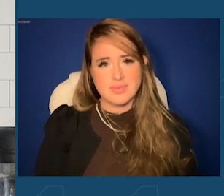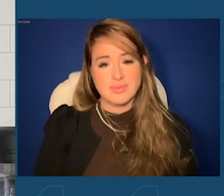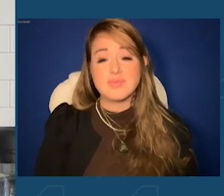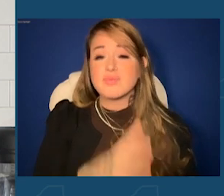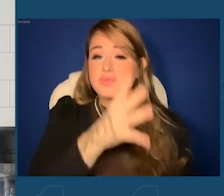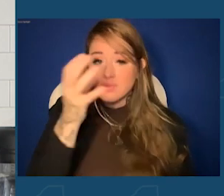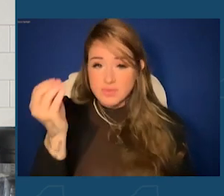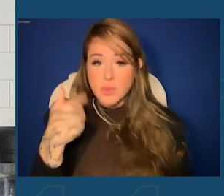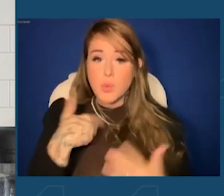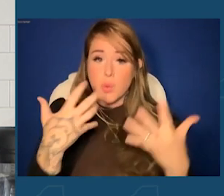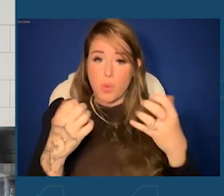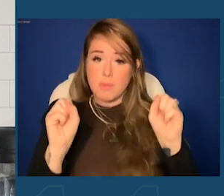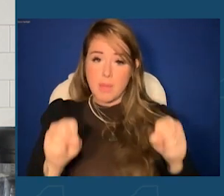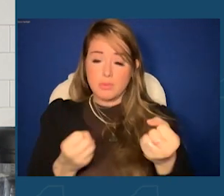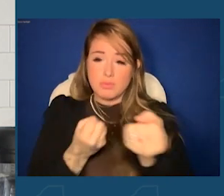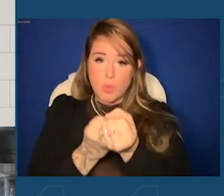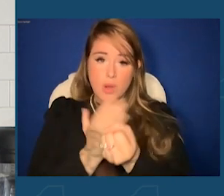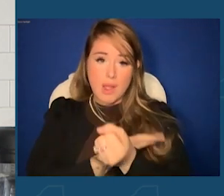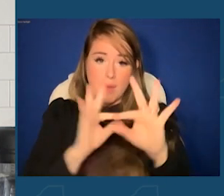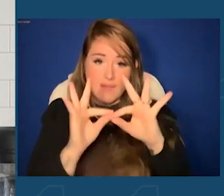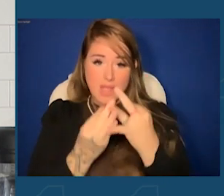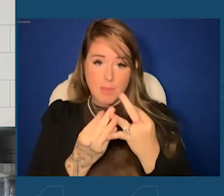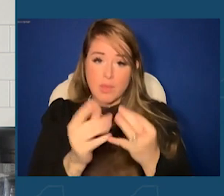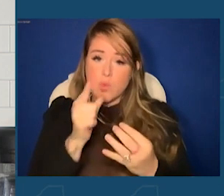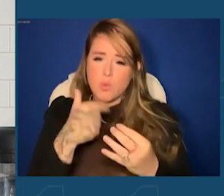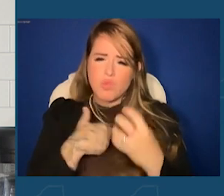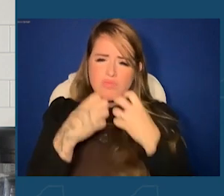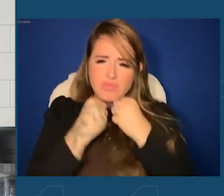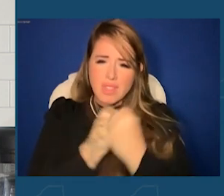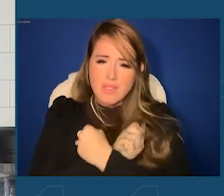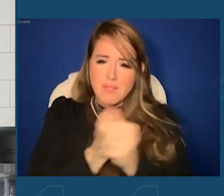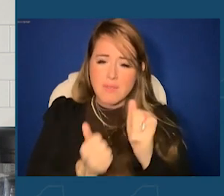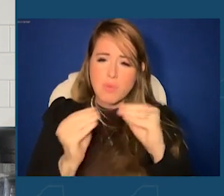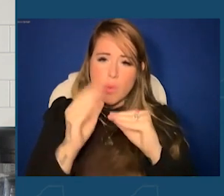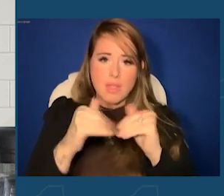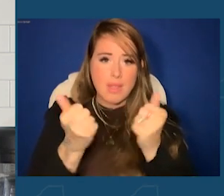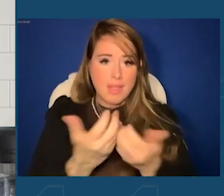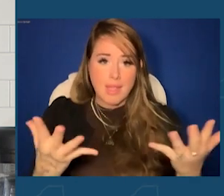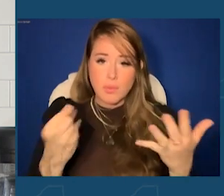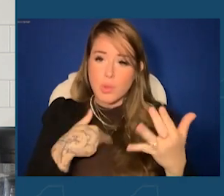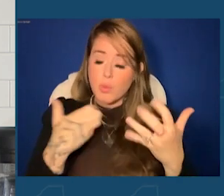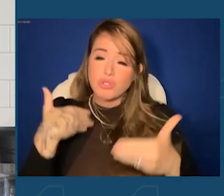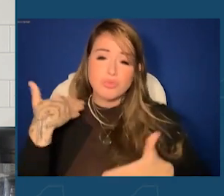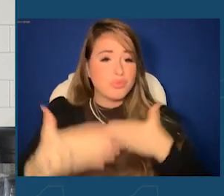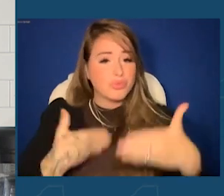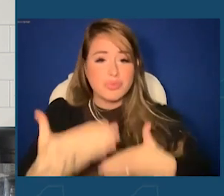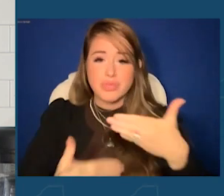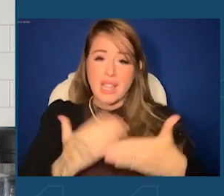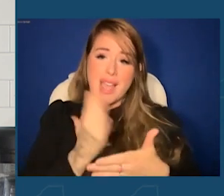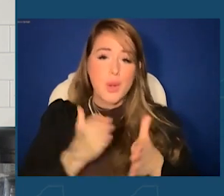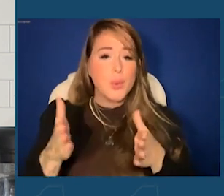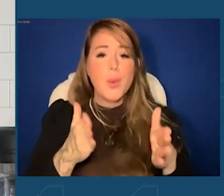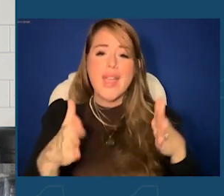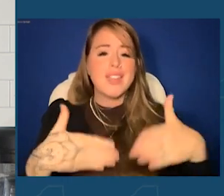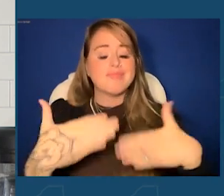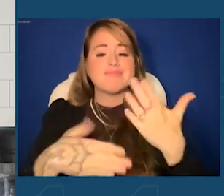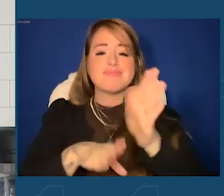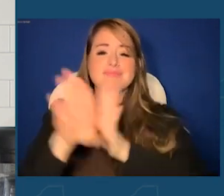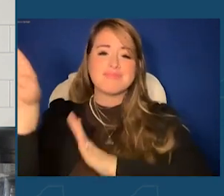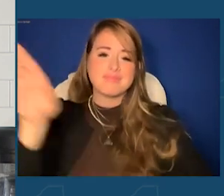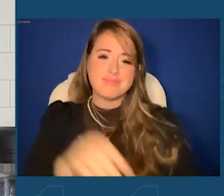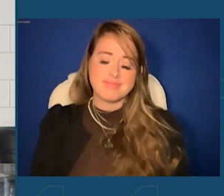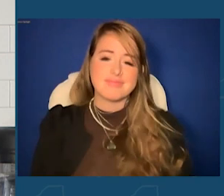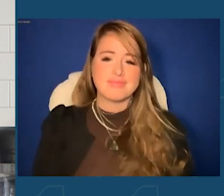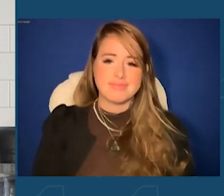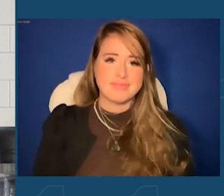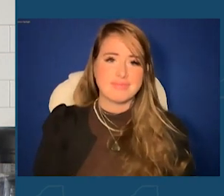poder ayudar a nuestras familias, que es lo que más queremos, y poder seguir adelante con nuestros caminos. So that we can provide for our families